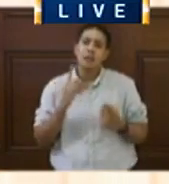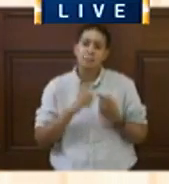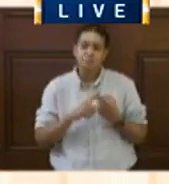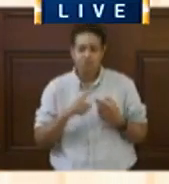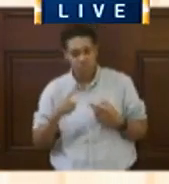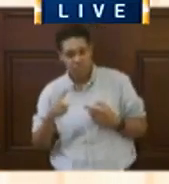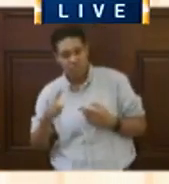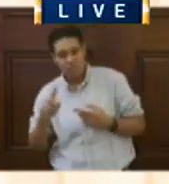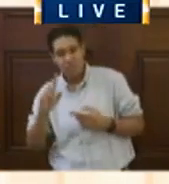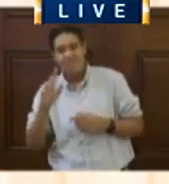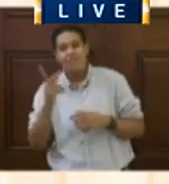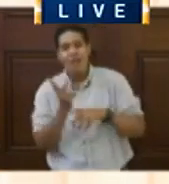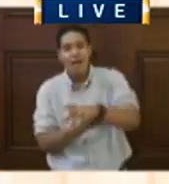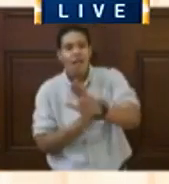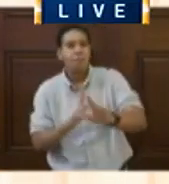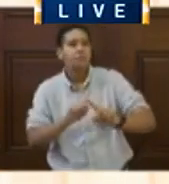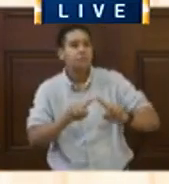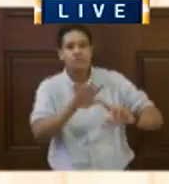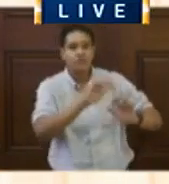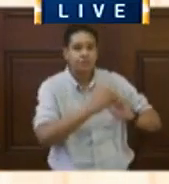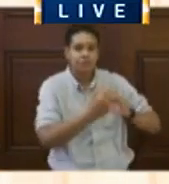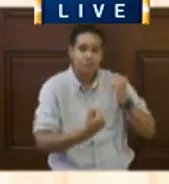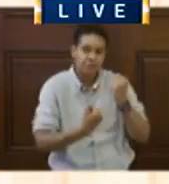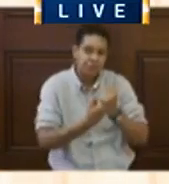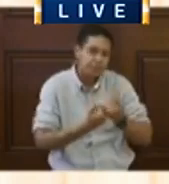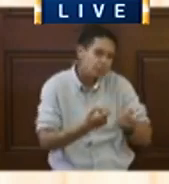there for them as well. As we close, then we can